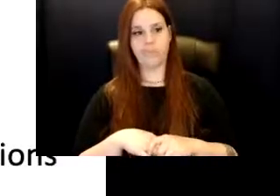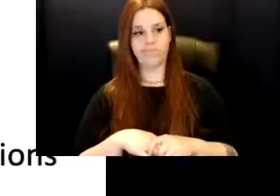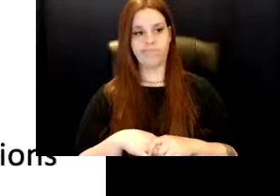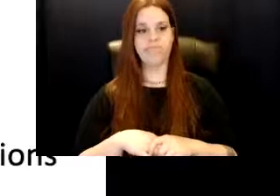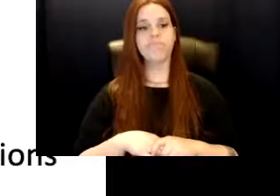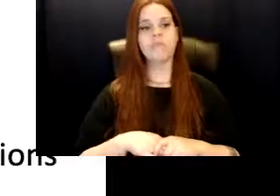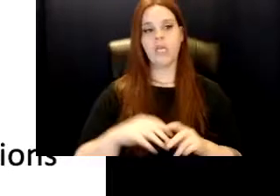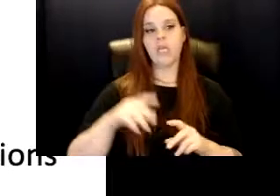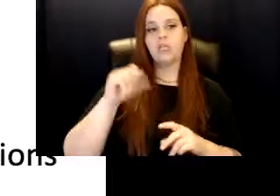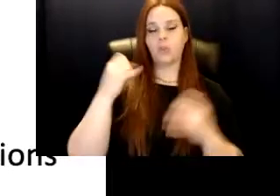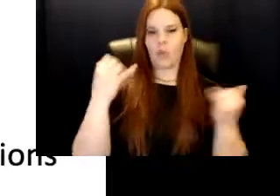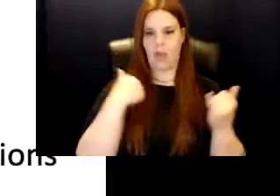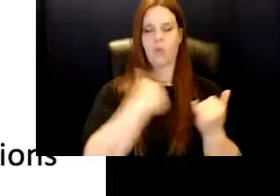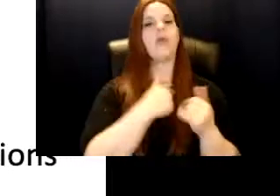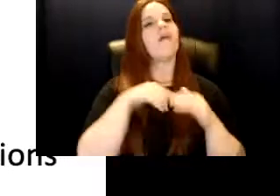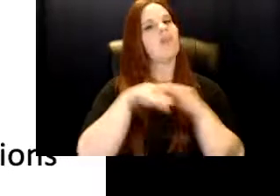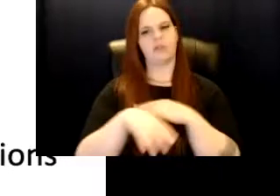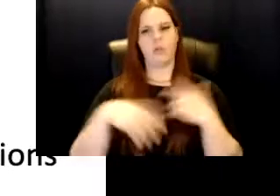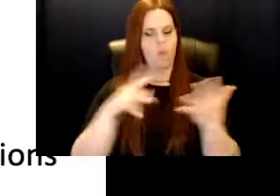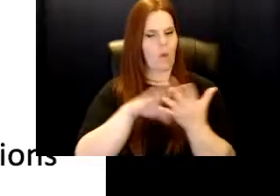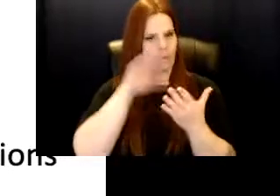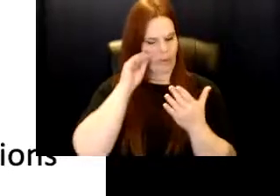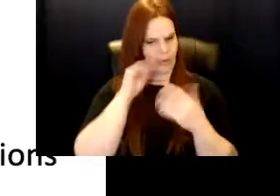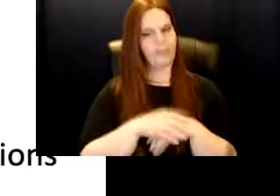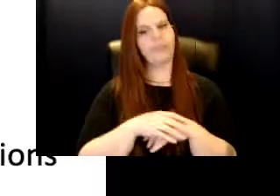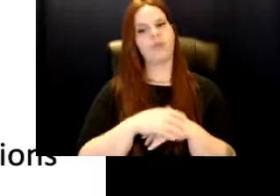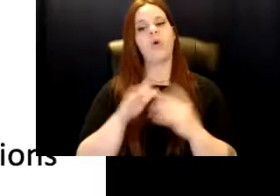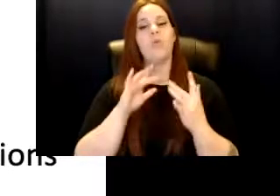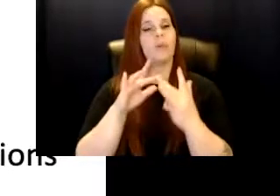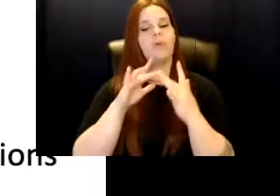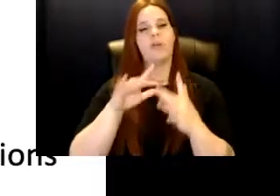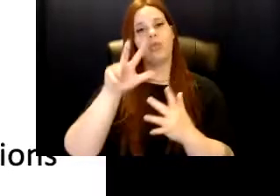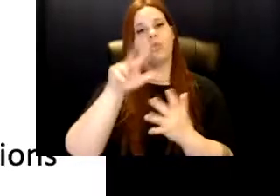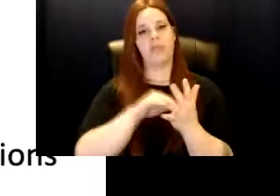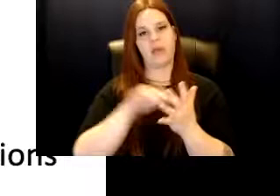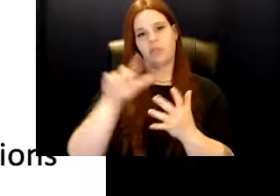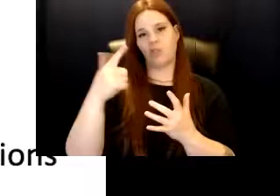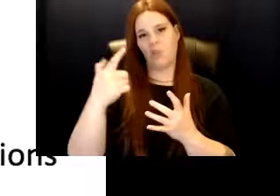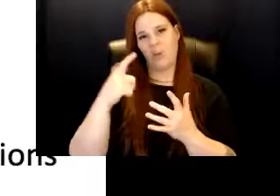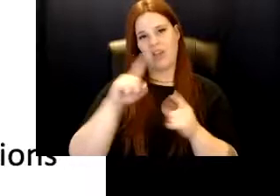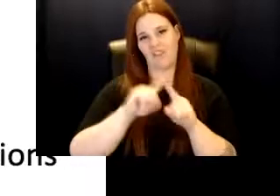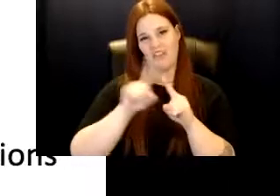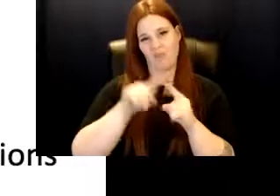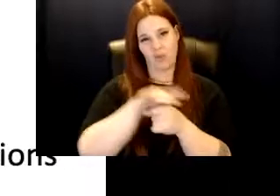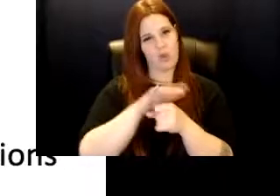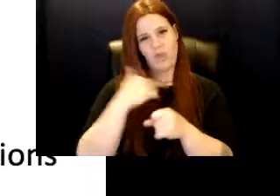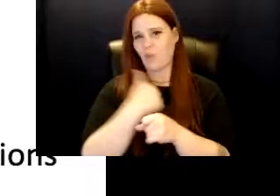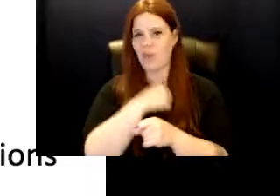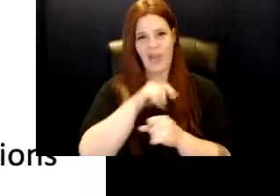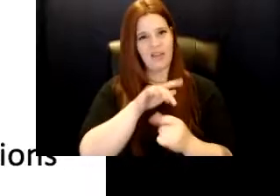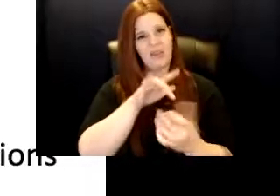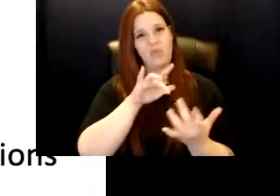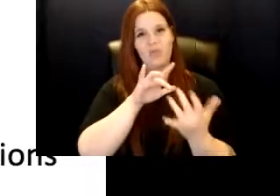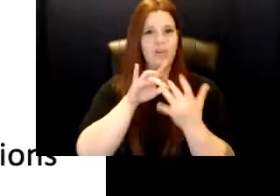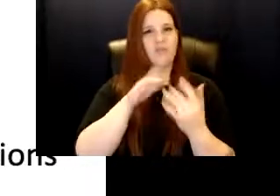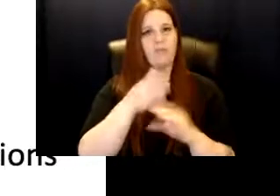So now we have access. What can we learn? We reached 3,021 jurisdictions that we hadn't reached before through the leagues